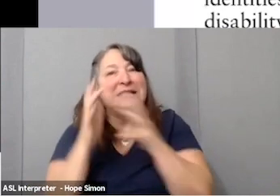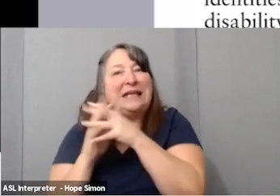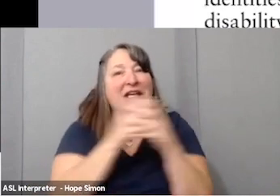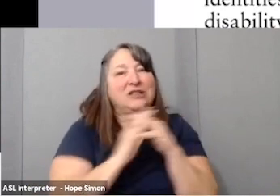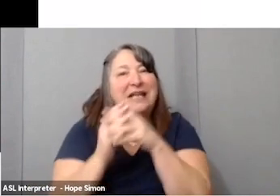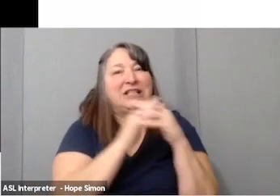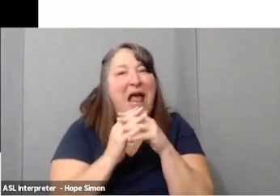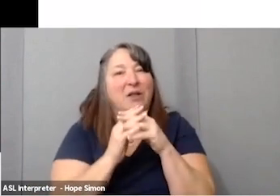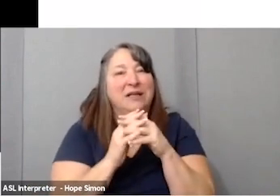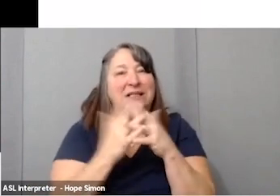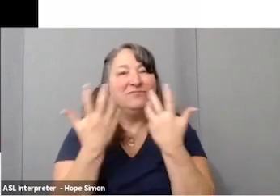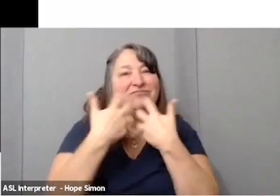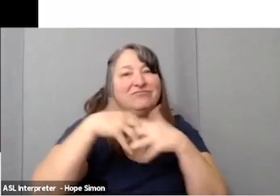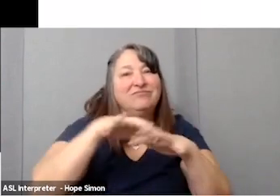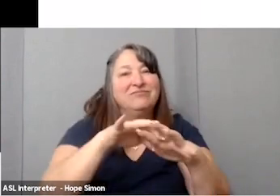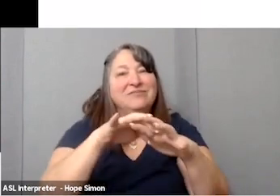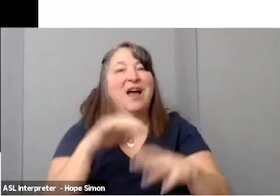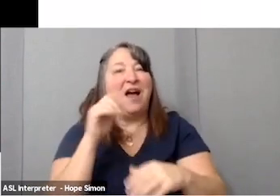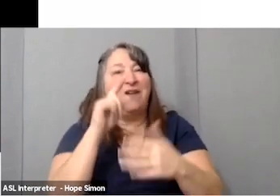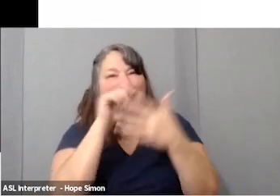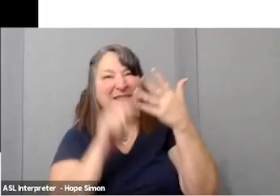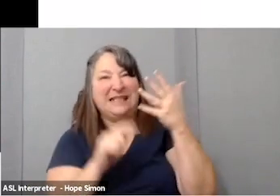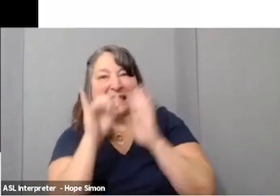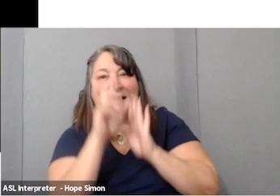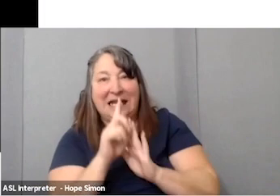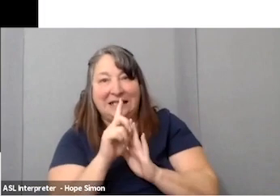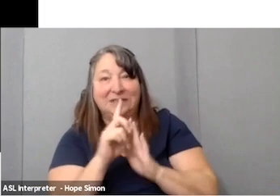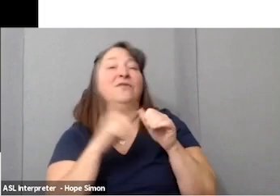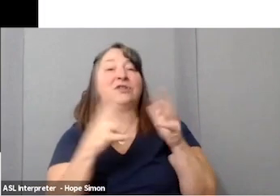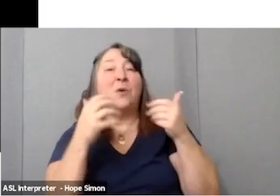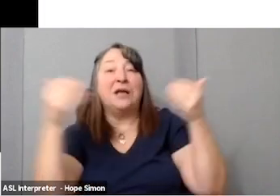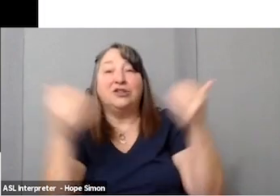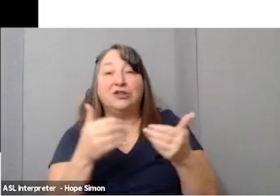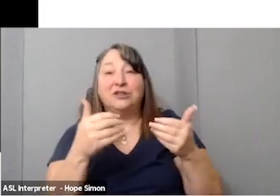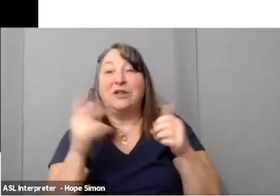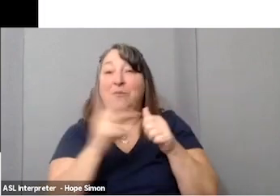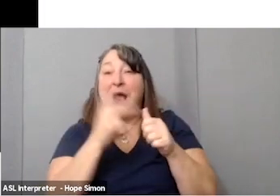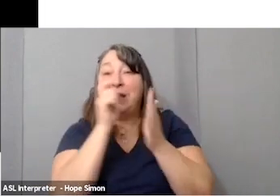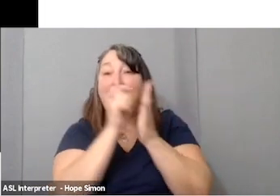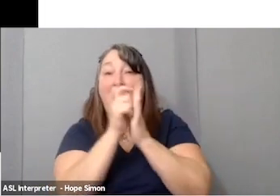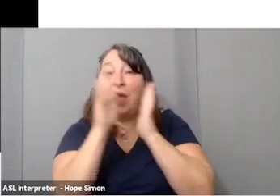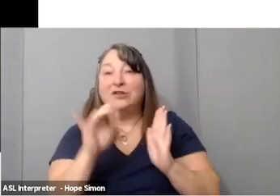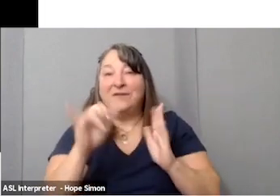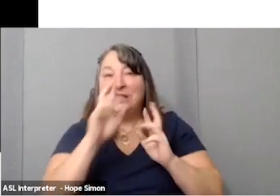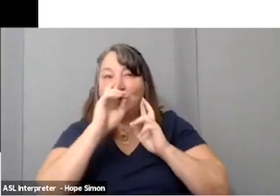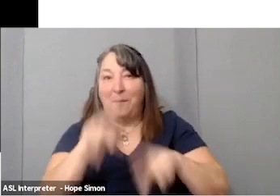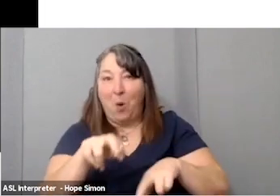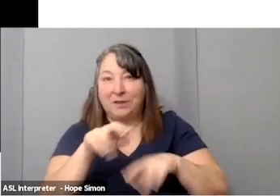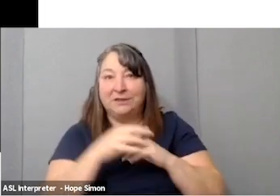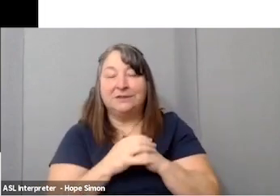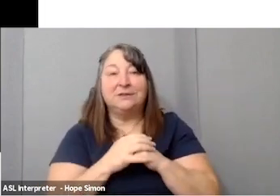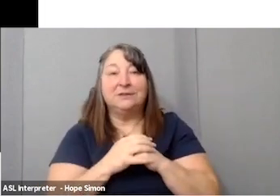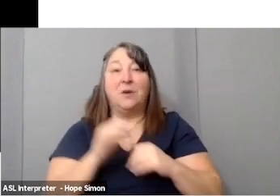these identities. So I wanted to first introduce the primary authors of this report. So other